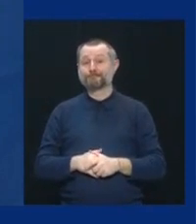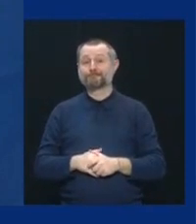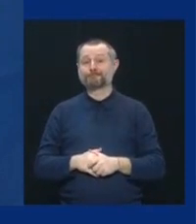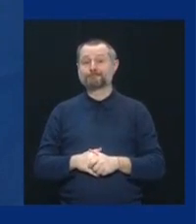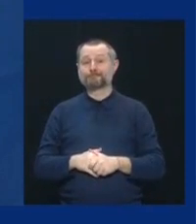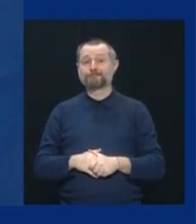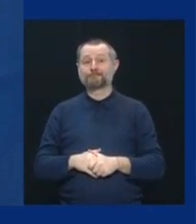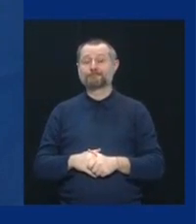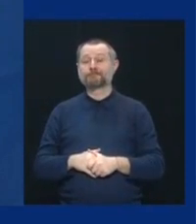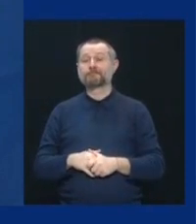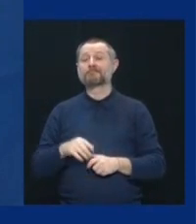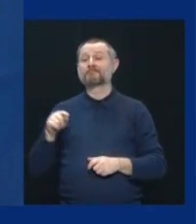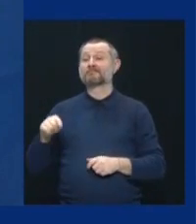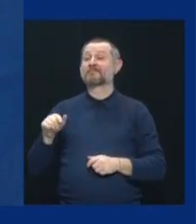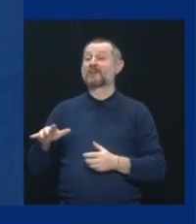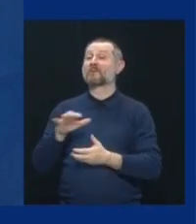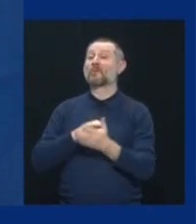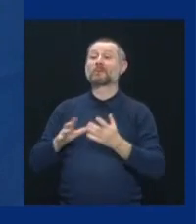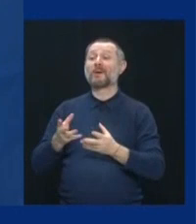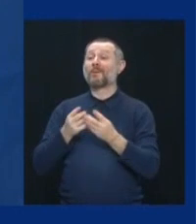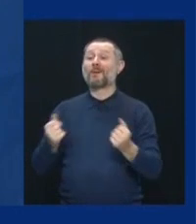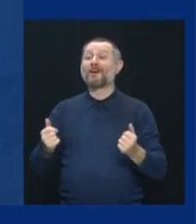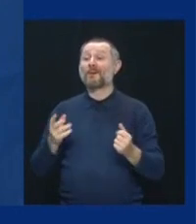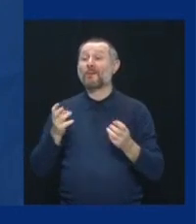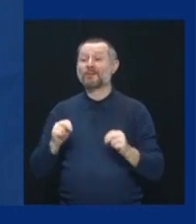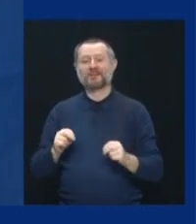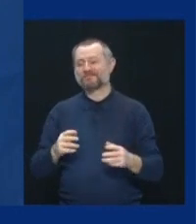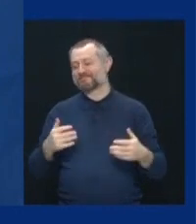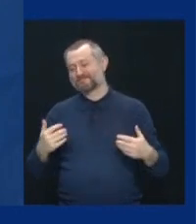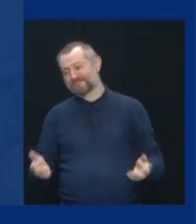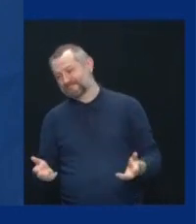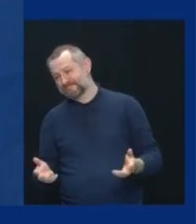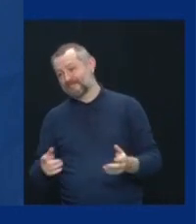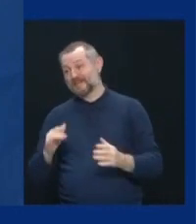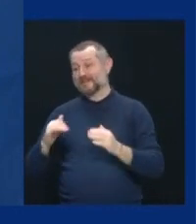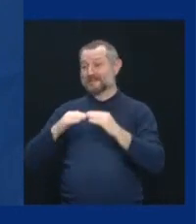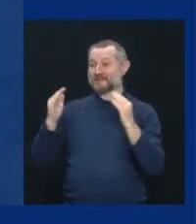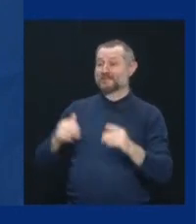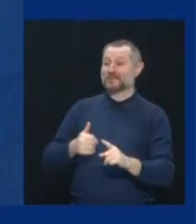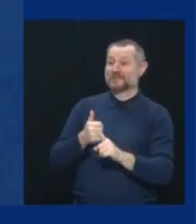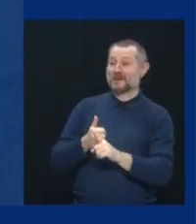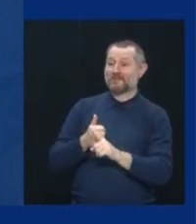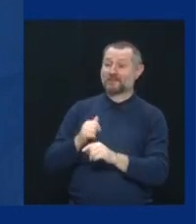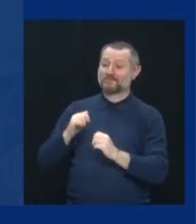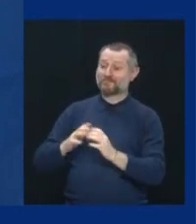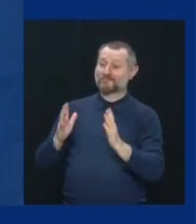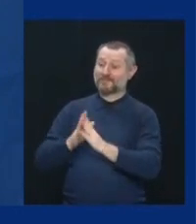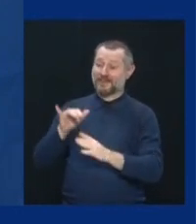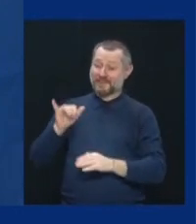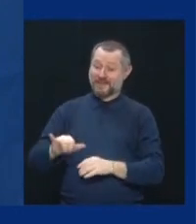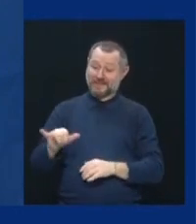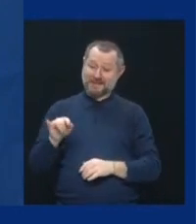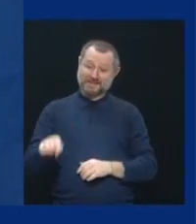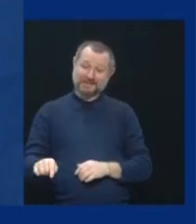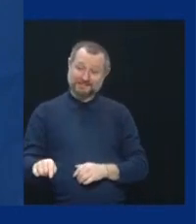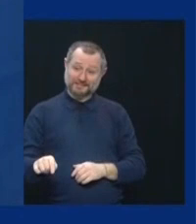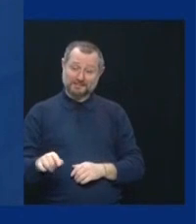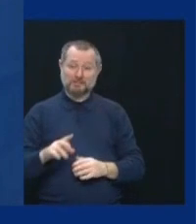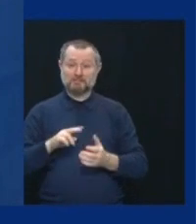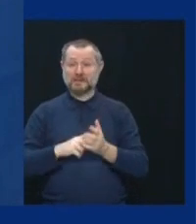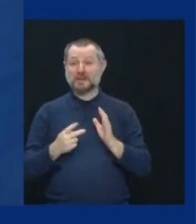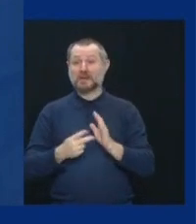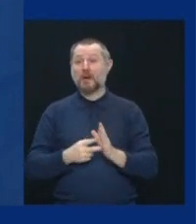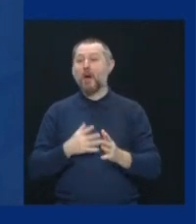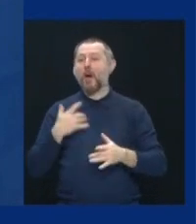When does this end? Because the system is set up the way it is, it's not really going to end until